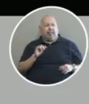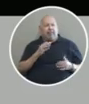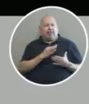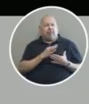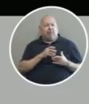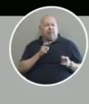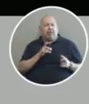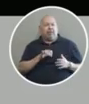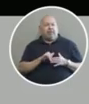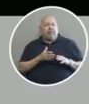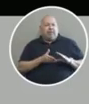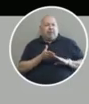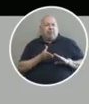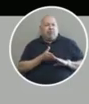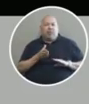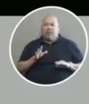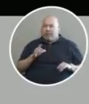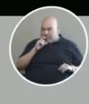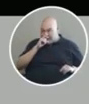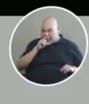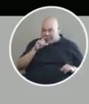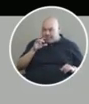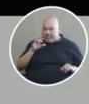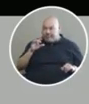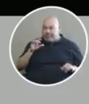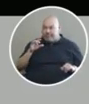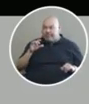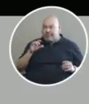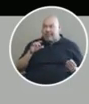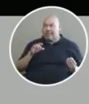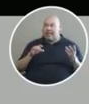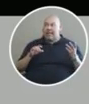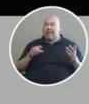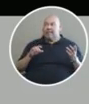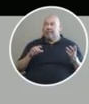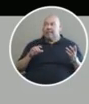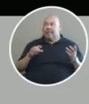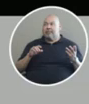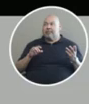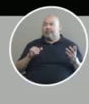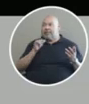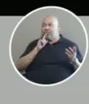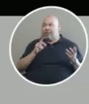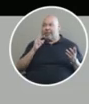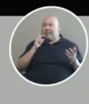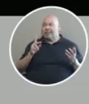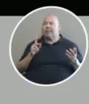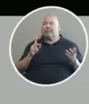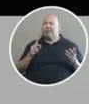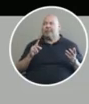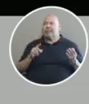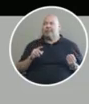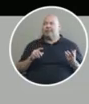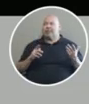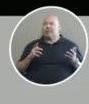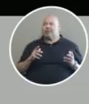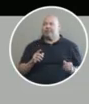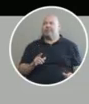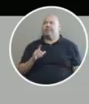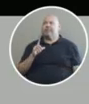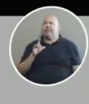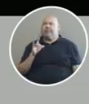will be managing and operating. Ms. Jessica, the slide term. is up. I'm not sure that you could see it. Oh,